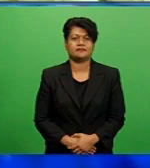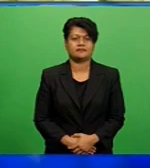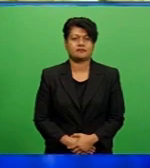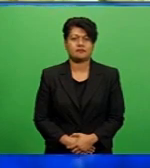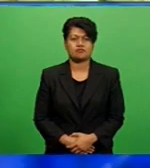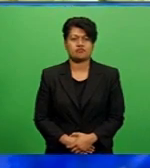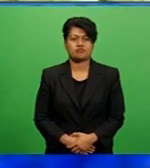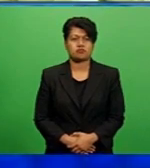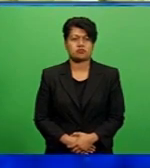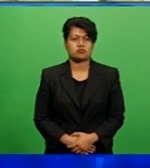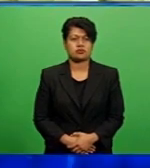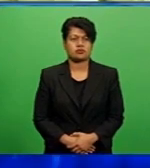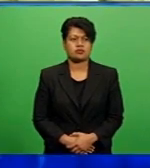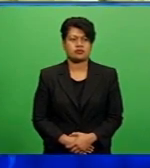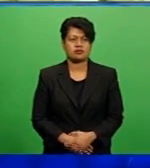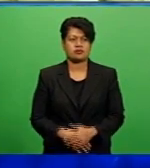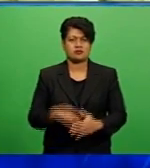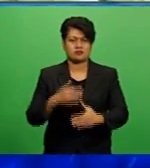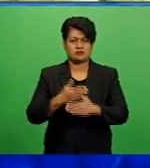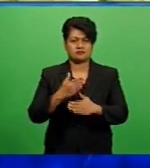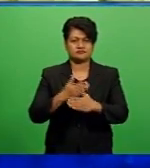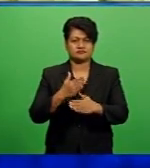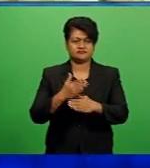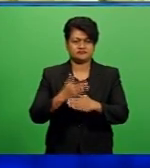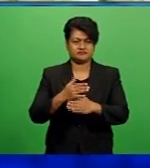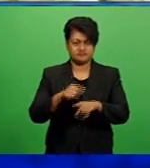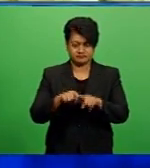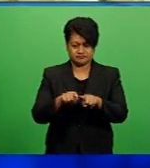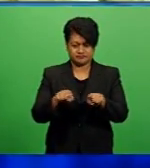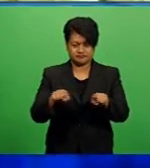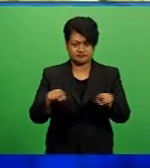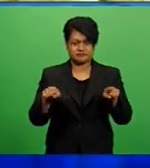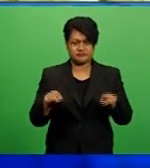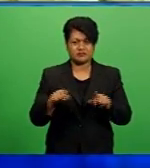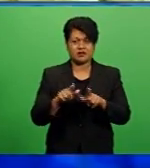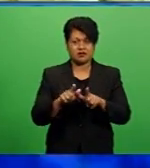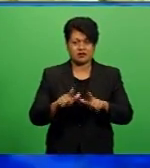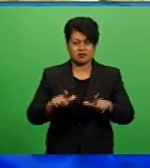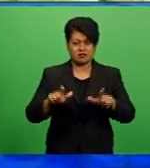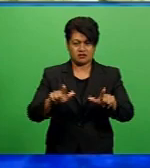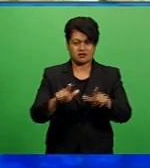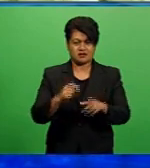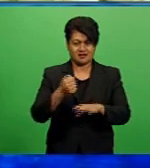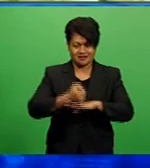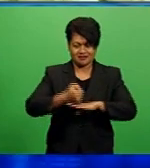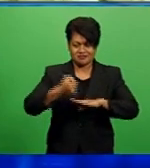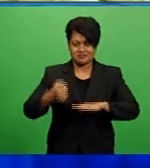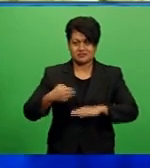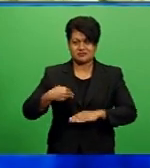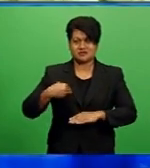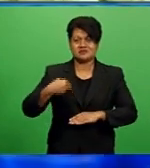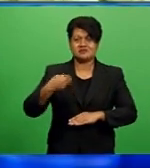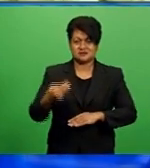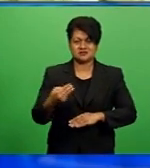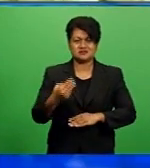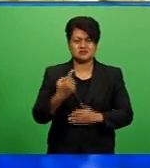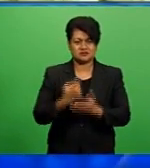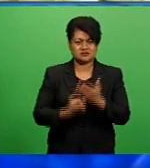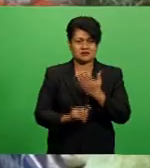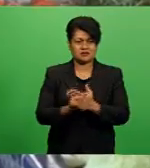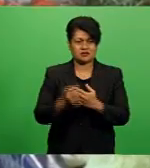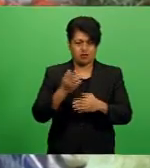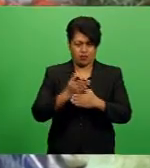In an effort to ensure vendors comply with bylaws, the local government ministry will soon begin work on draft market